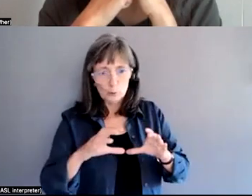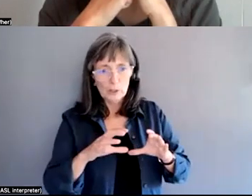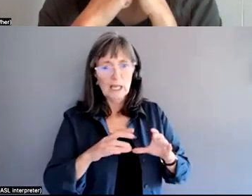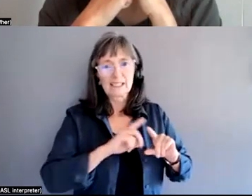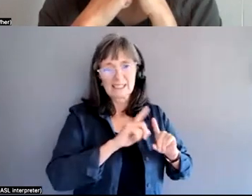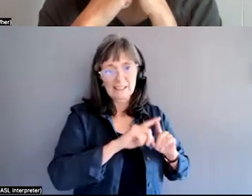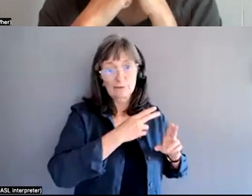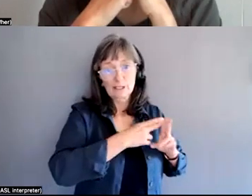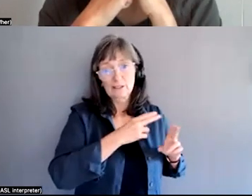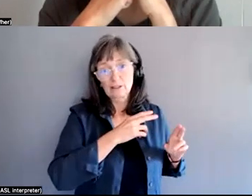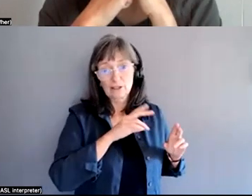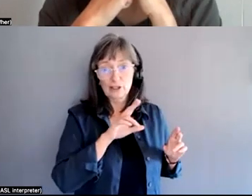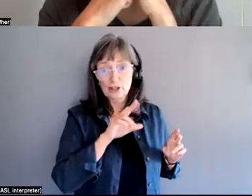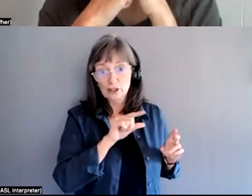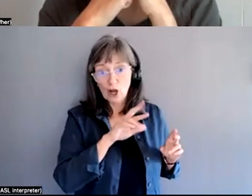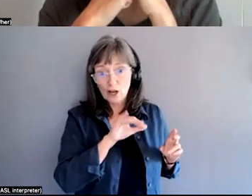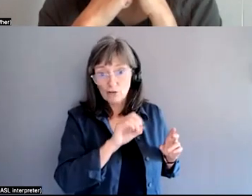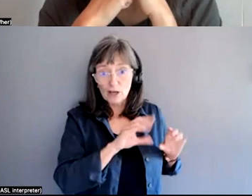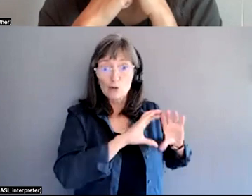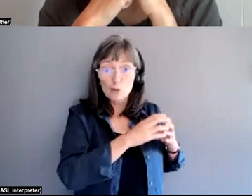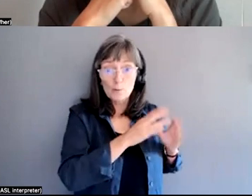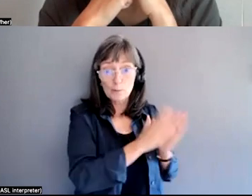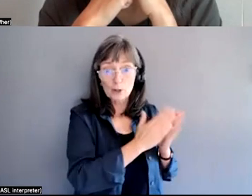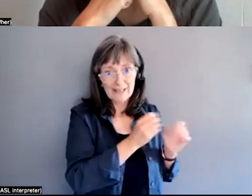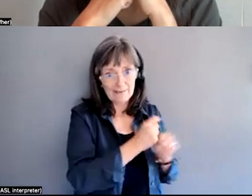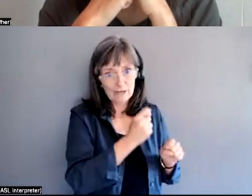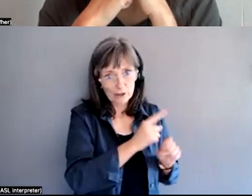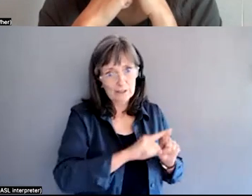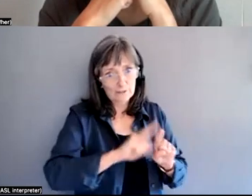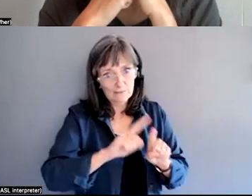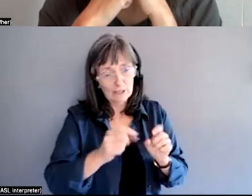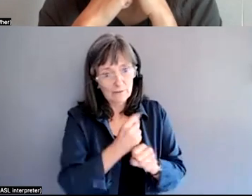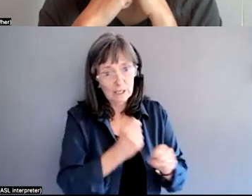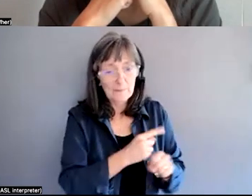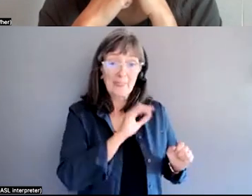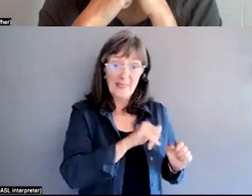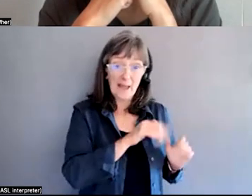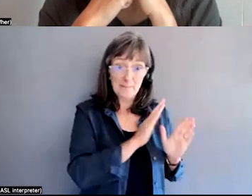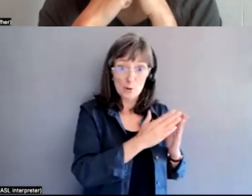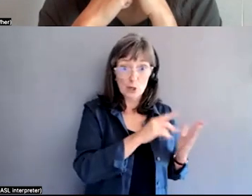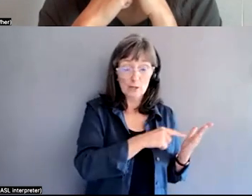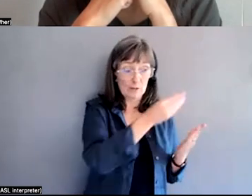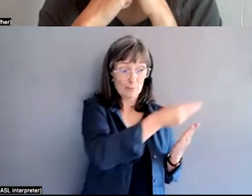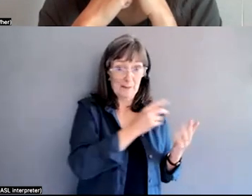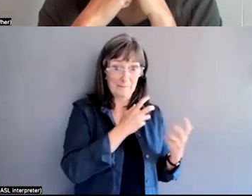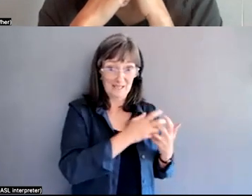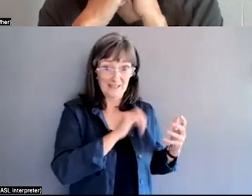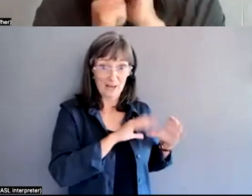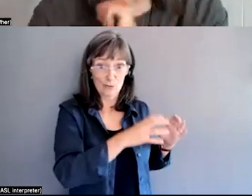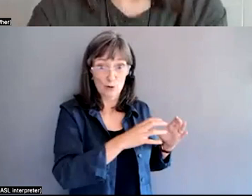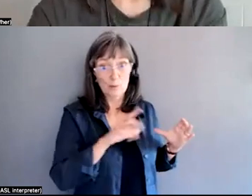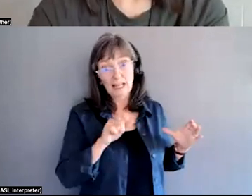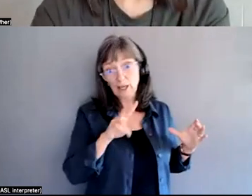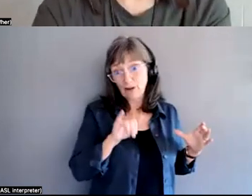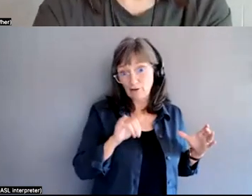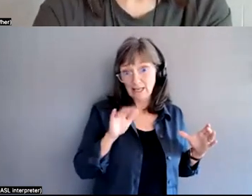we frequently have that conversation about, like, this book, is it, you know, it was submitted in the genre, or it was submitted in literary fiction.